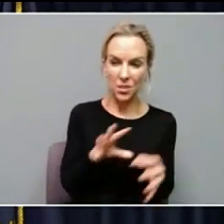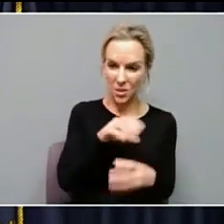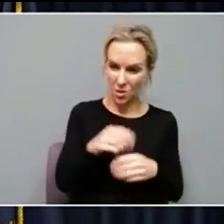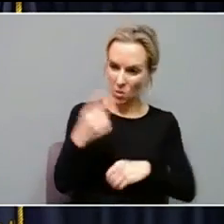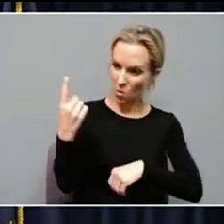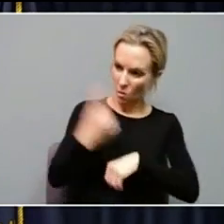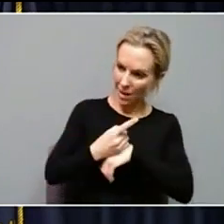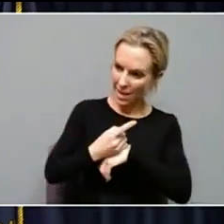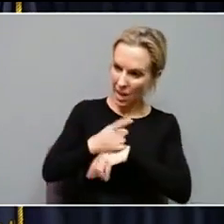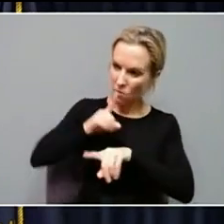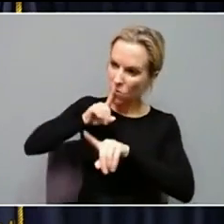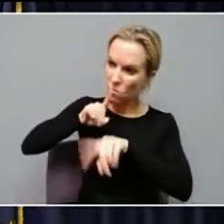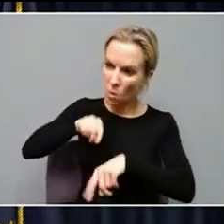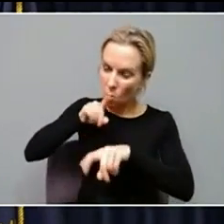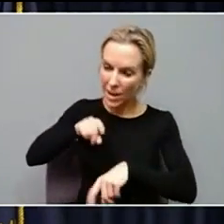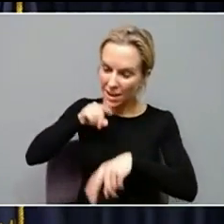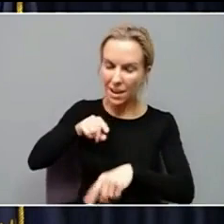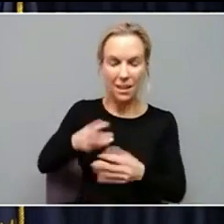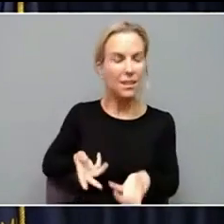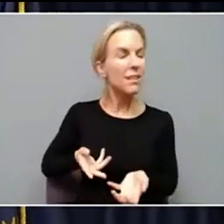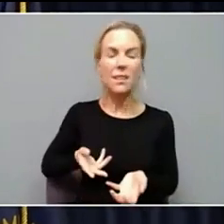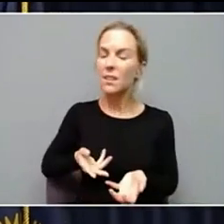report is